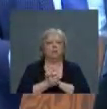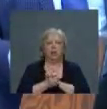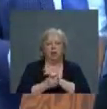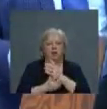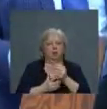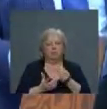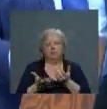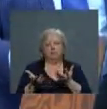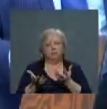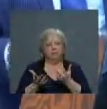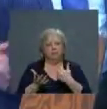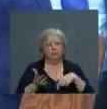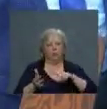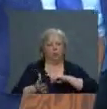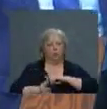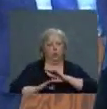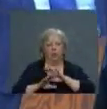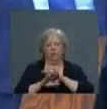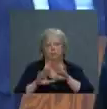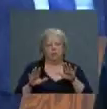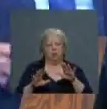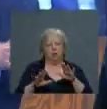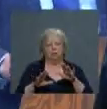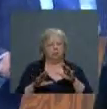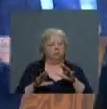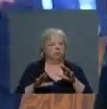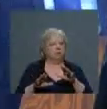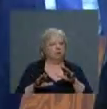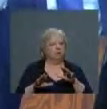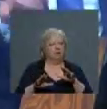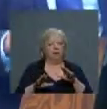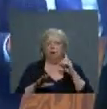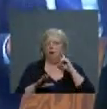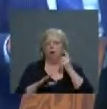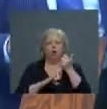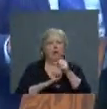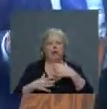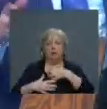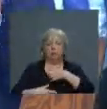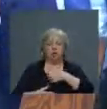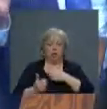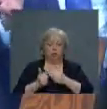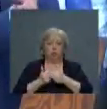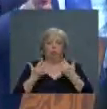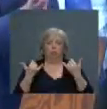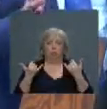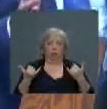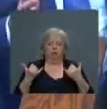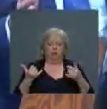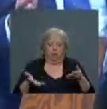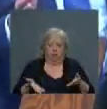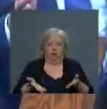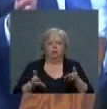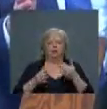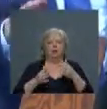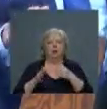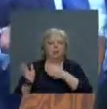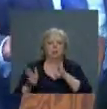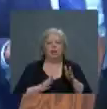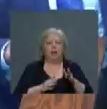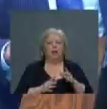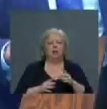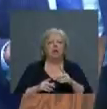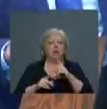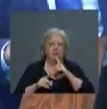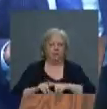and we have not gotten any objections with this current plan. And that plan has been worked a whole lot since April